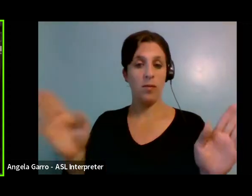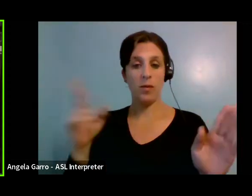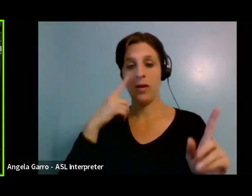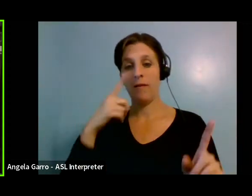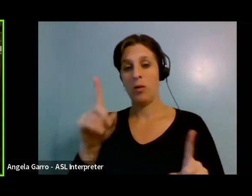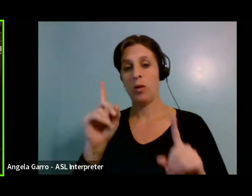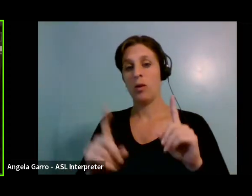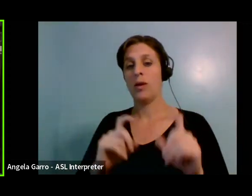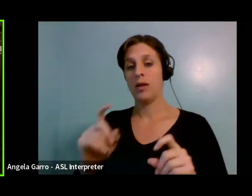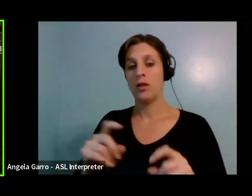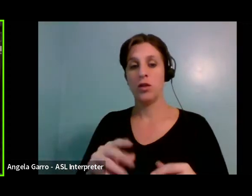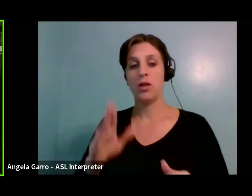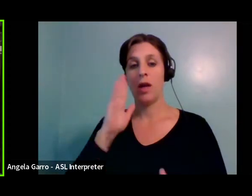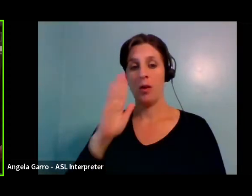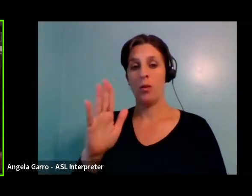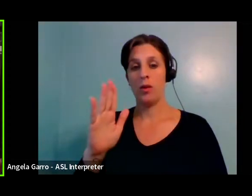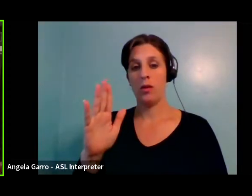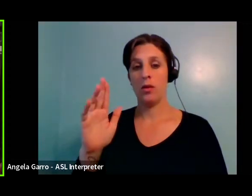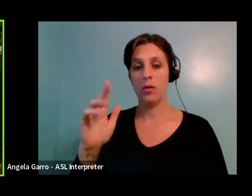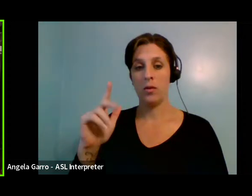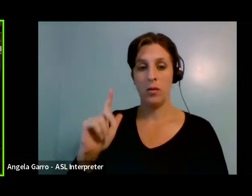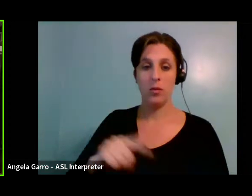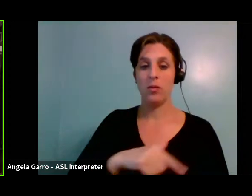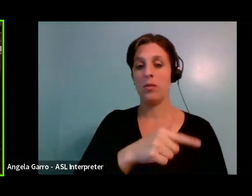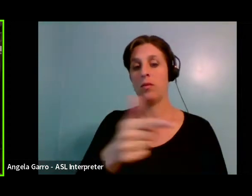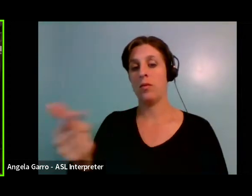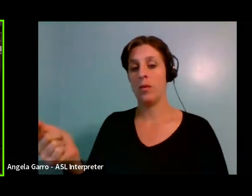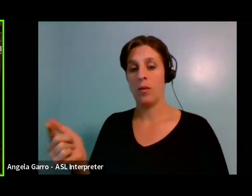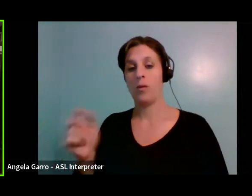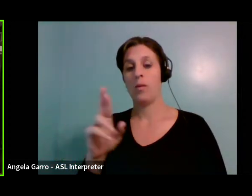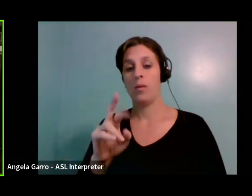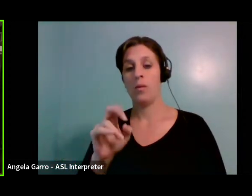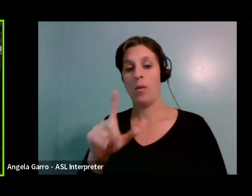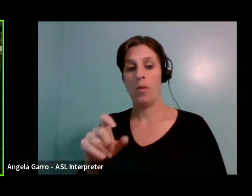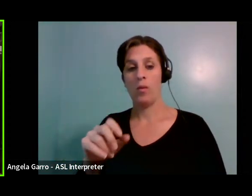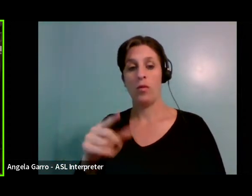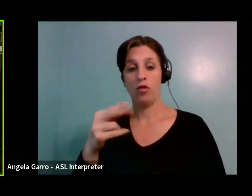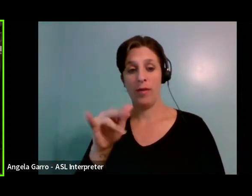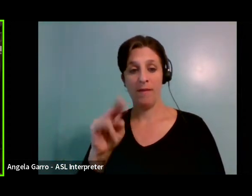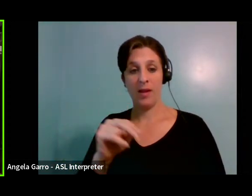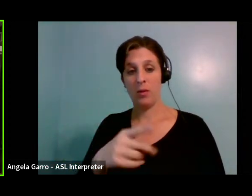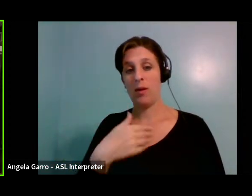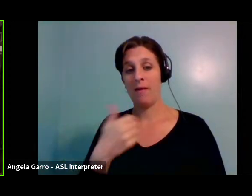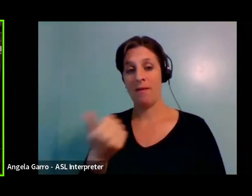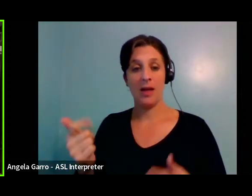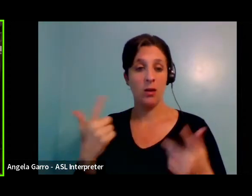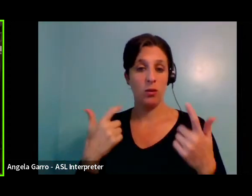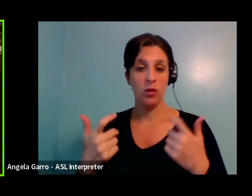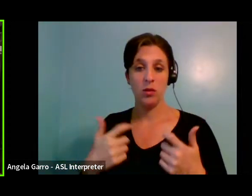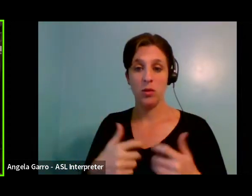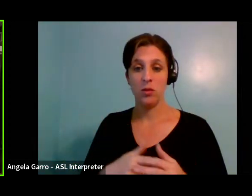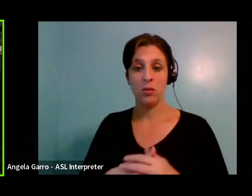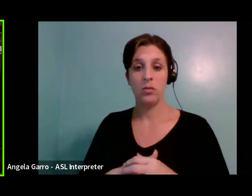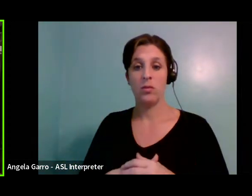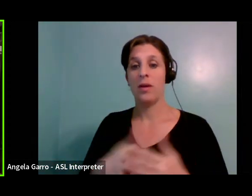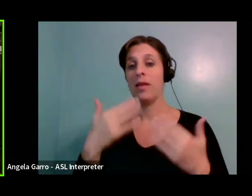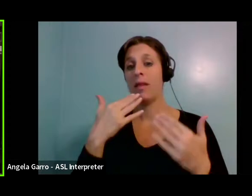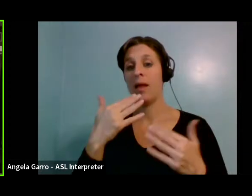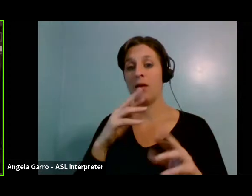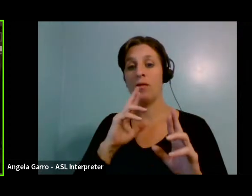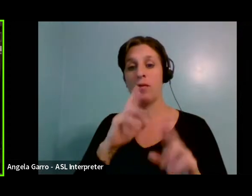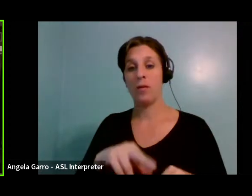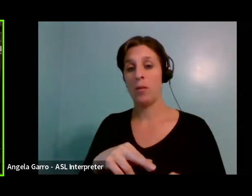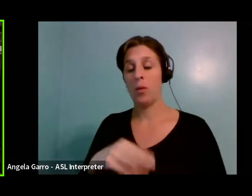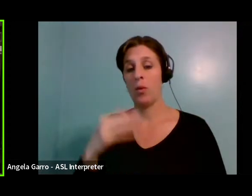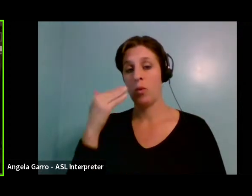questions. I'm gonna go down the roll. Trustee Griffin, do you have any questions? Yeah, thank you for the report. You